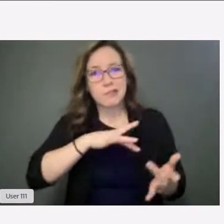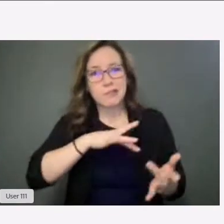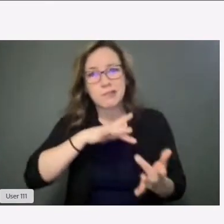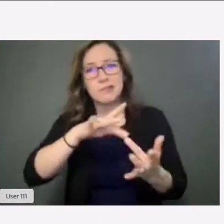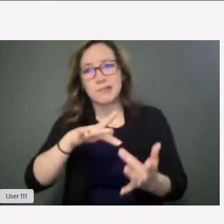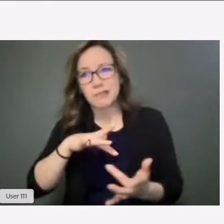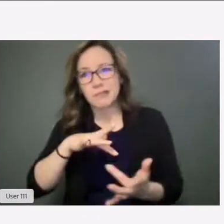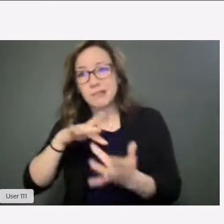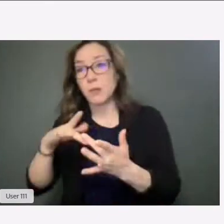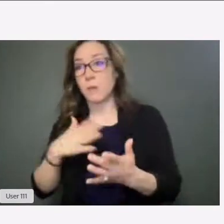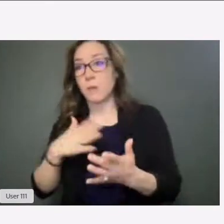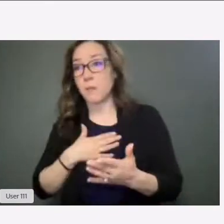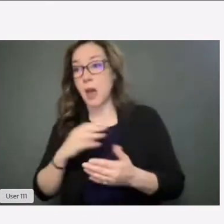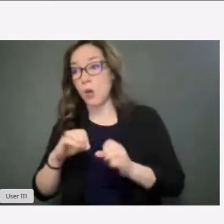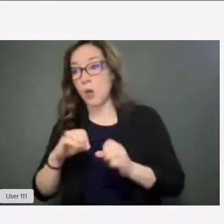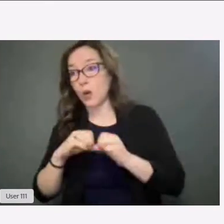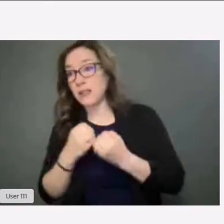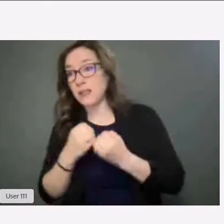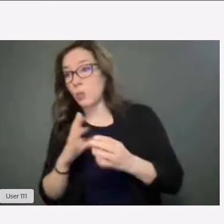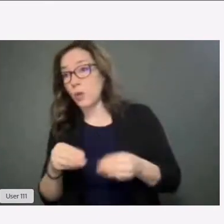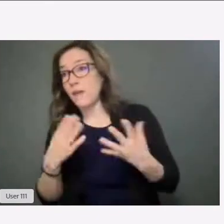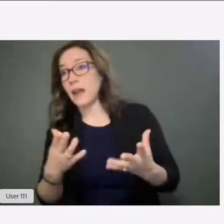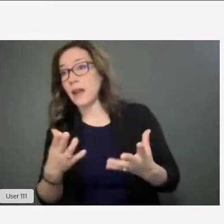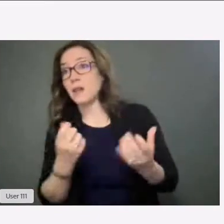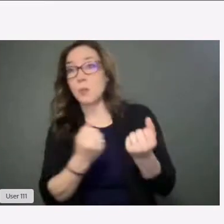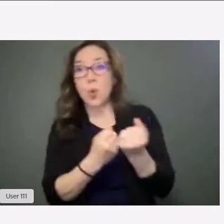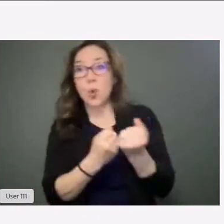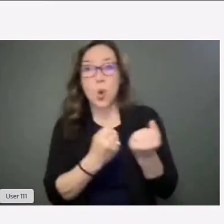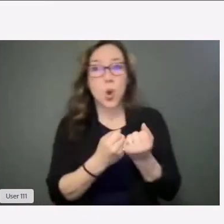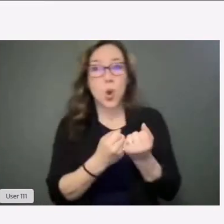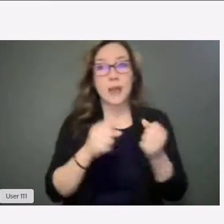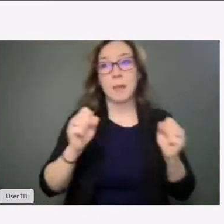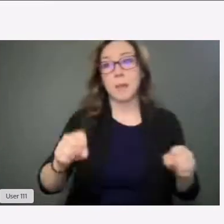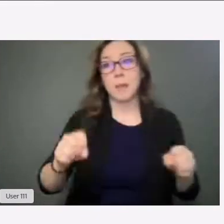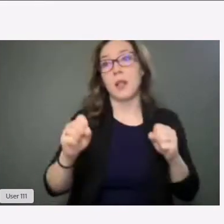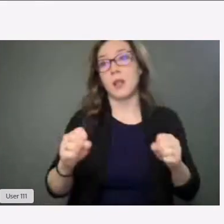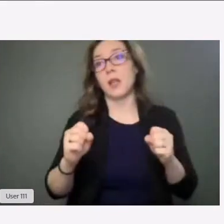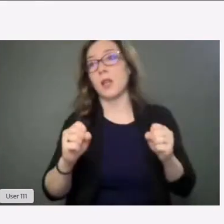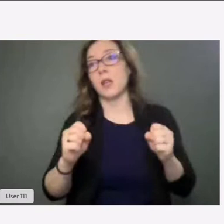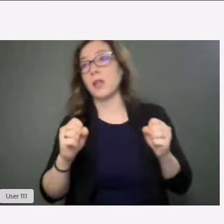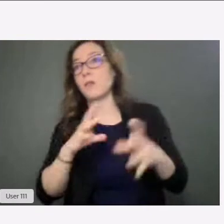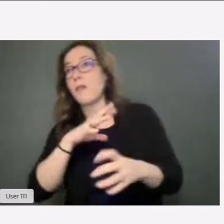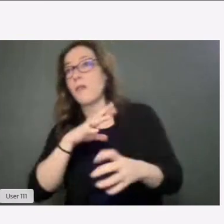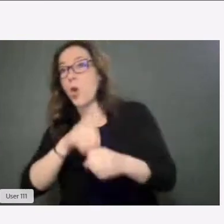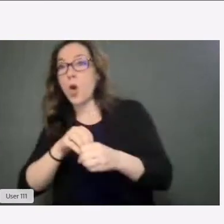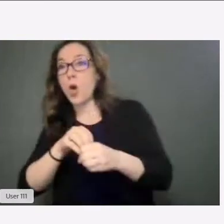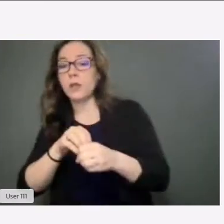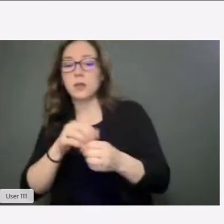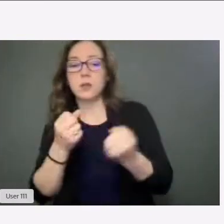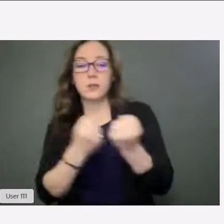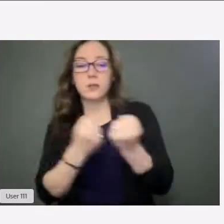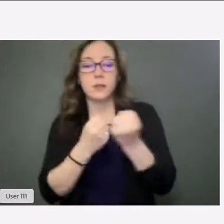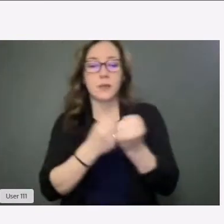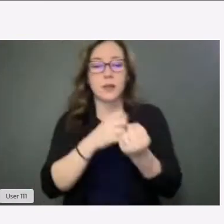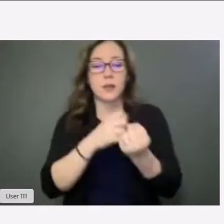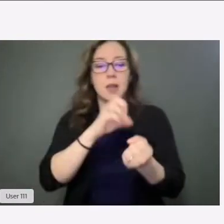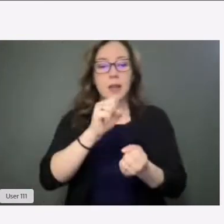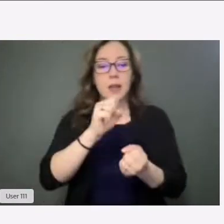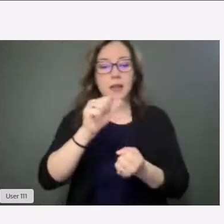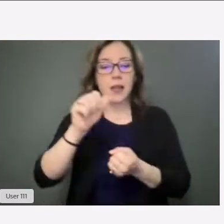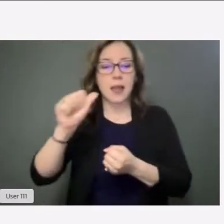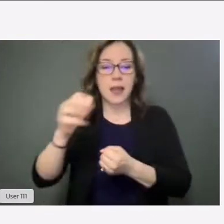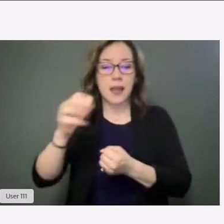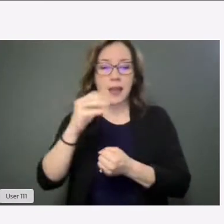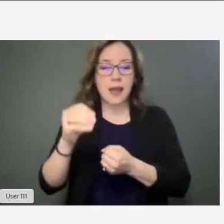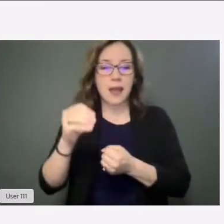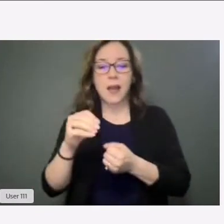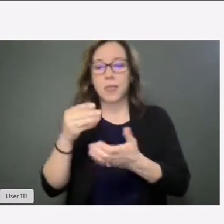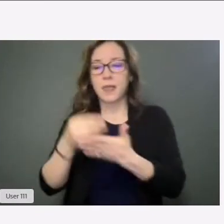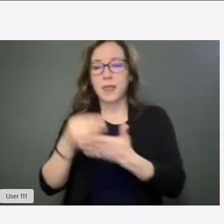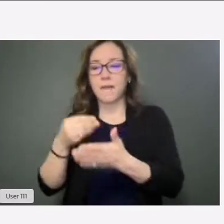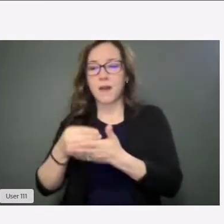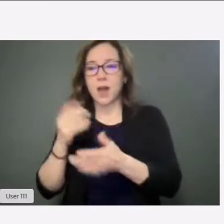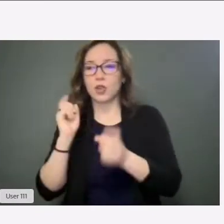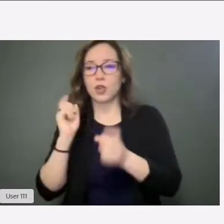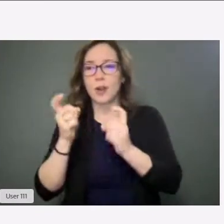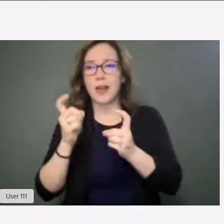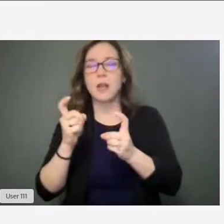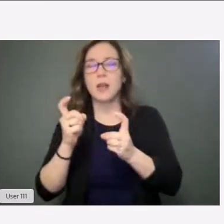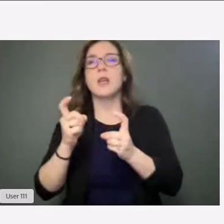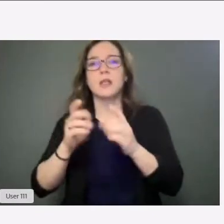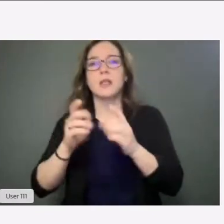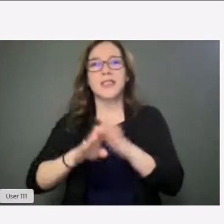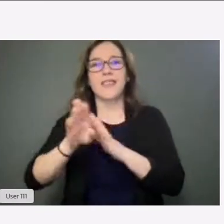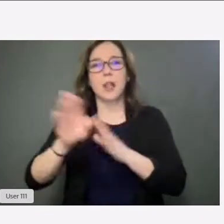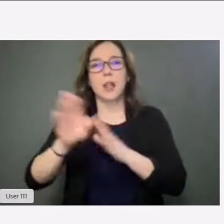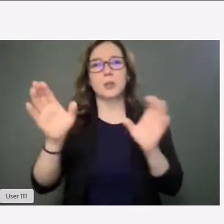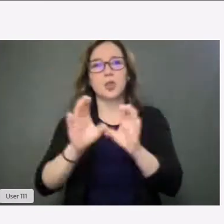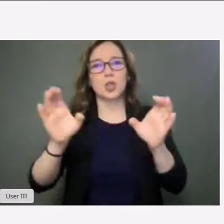organization services, support, and capabilities to help the SAA and the subgrantees develop CERT training in Hispanic